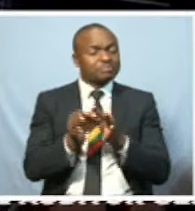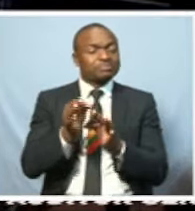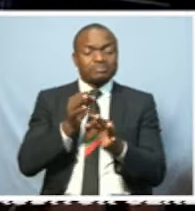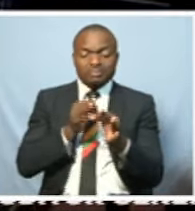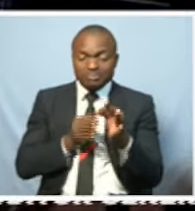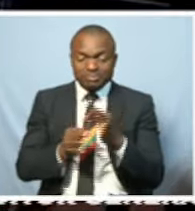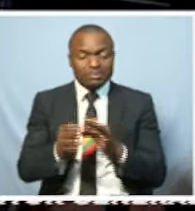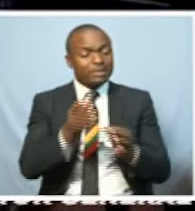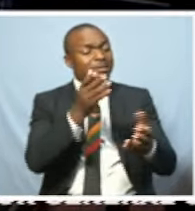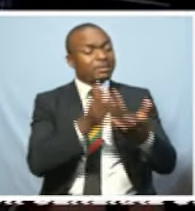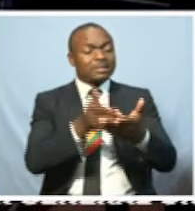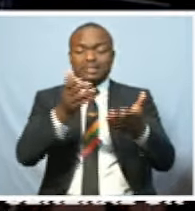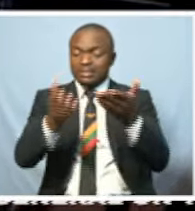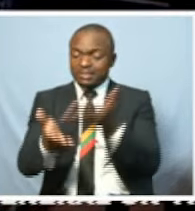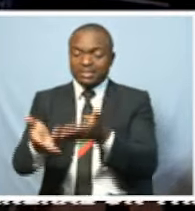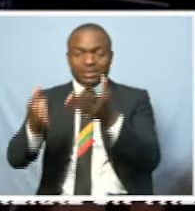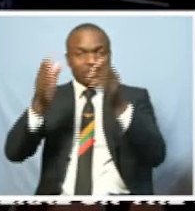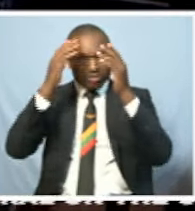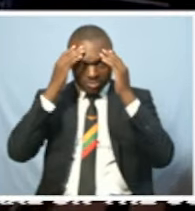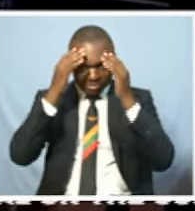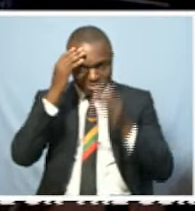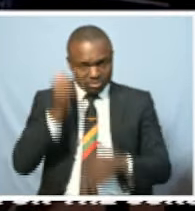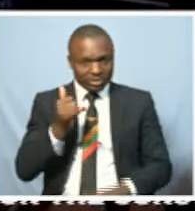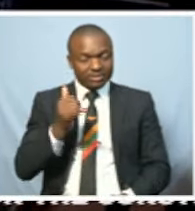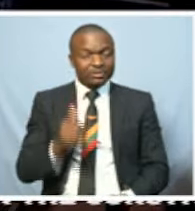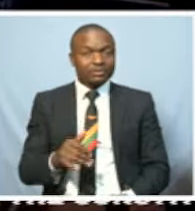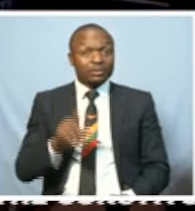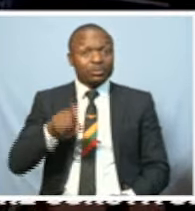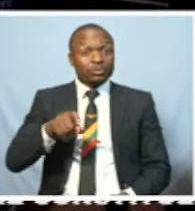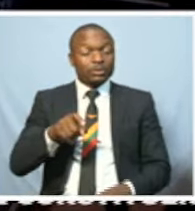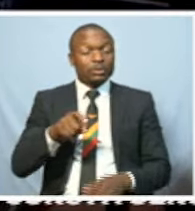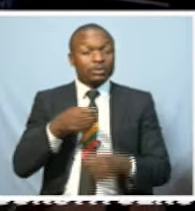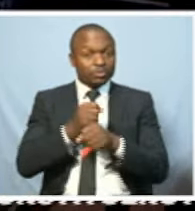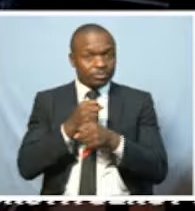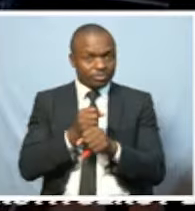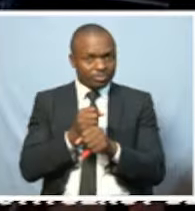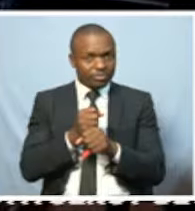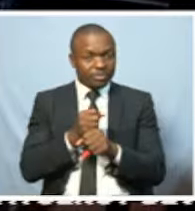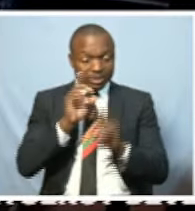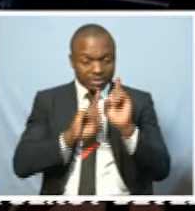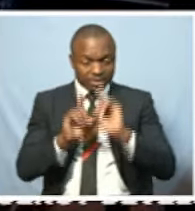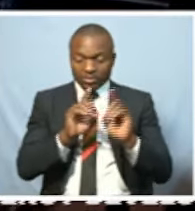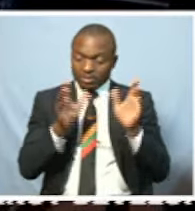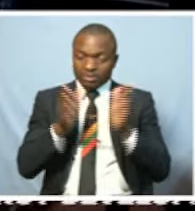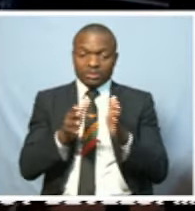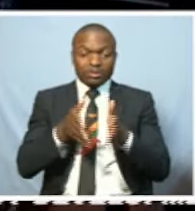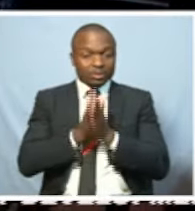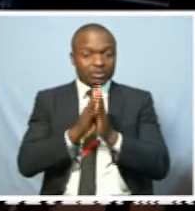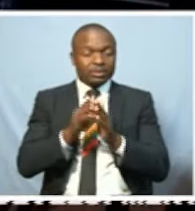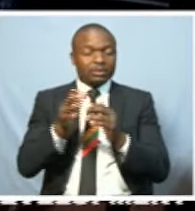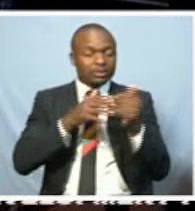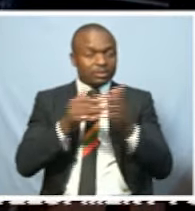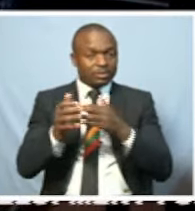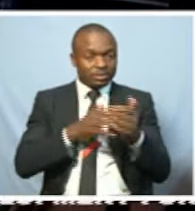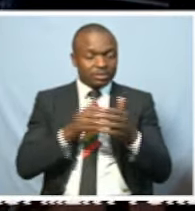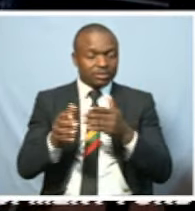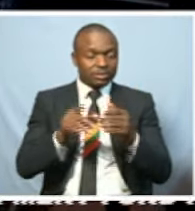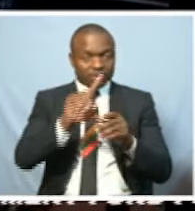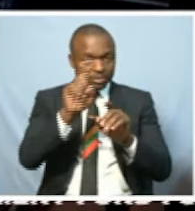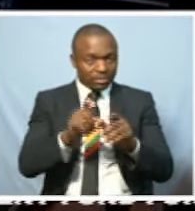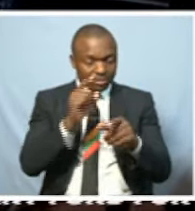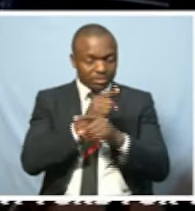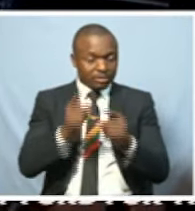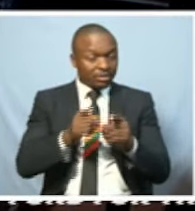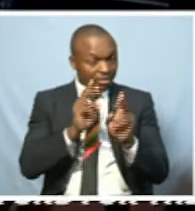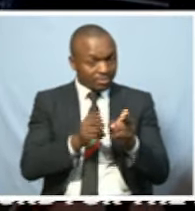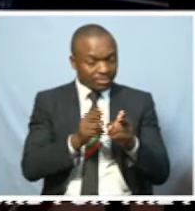this and that. Why? We needed to make our conversations short. When you have been asked a simple question, you answer simply as it